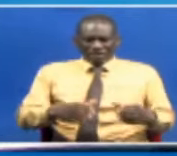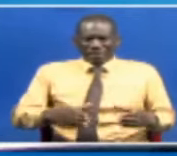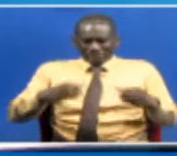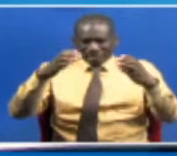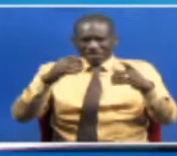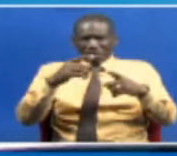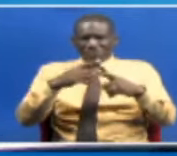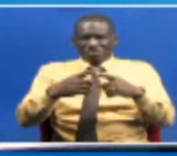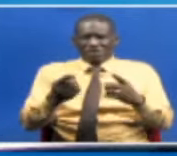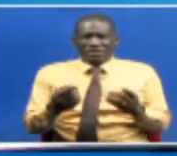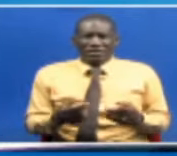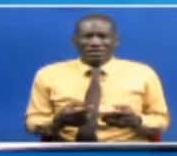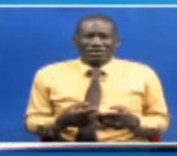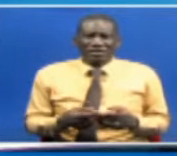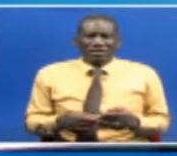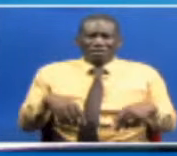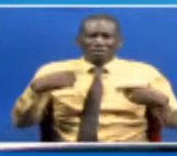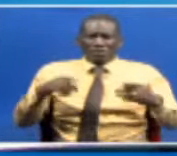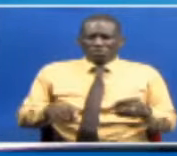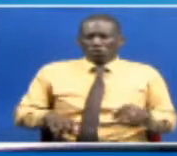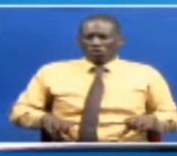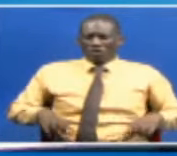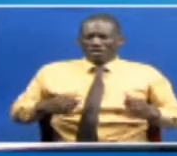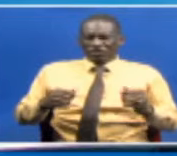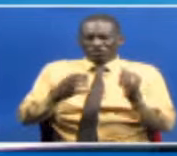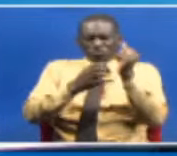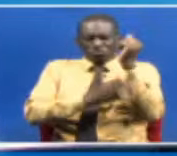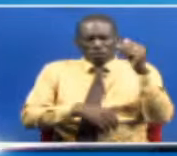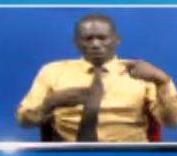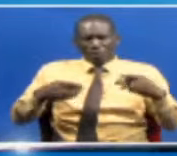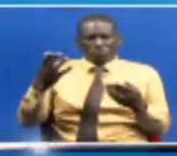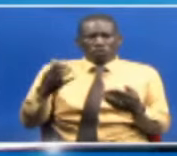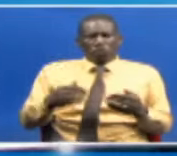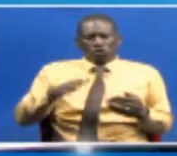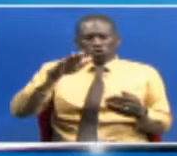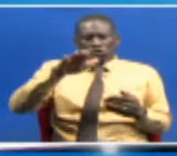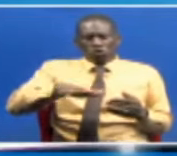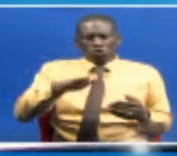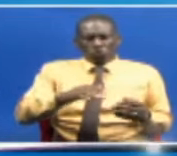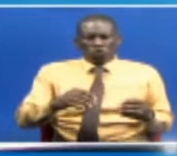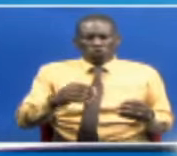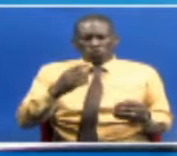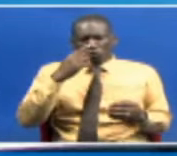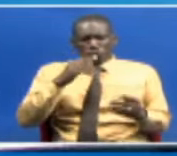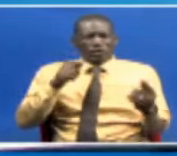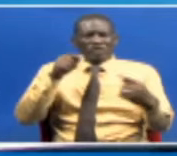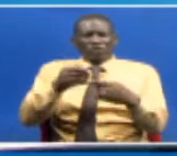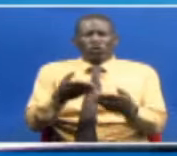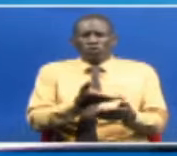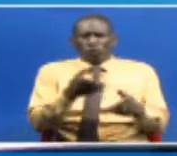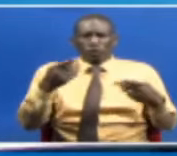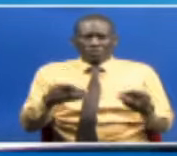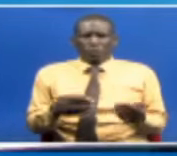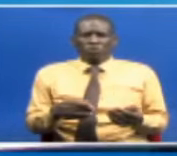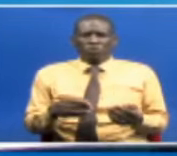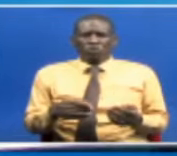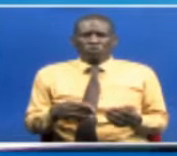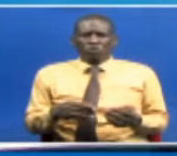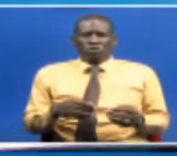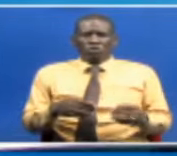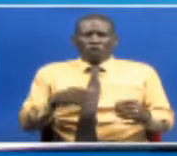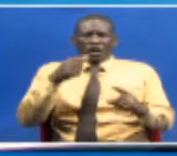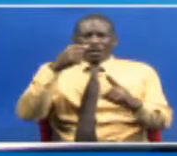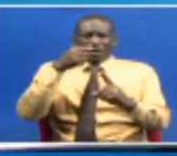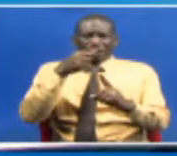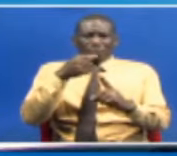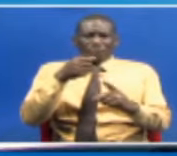the guys who live below the line, the low-income homes, are the ones we are targeting. And these are the people who are most impacted and the people who